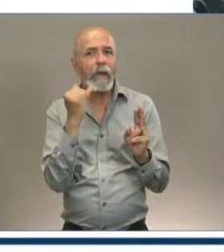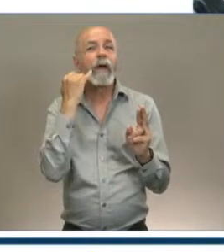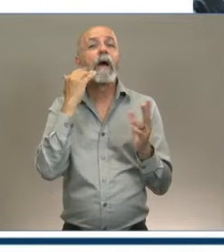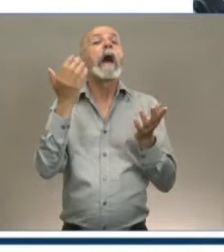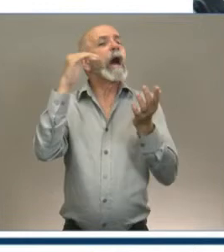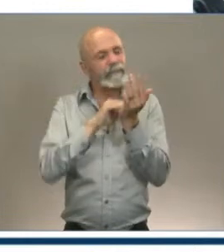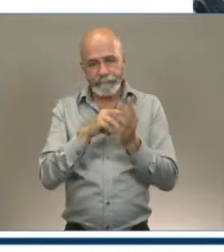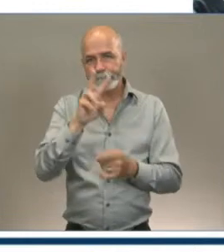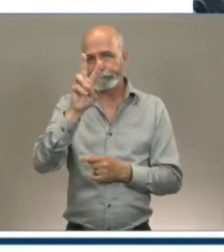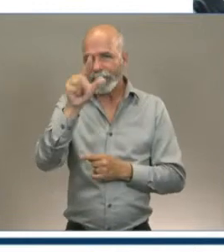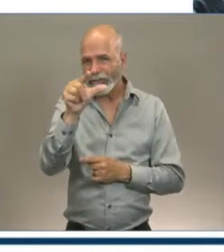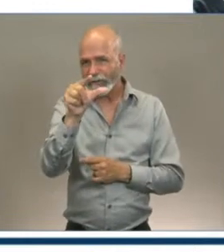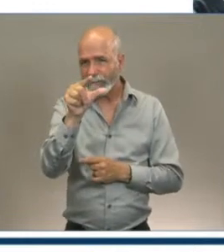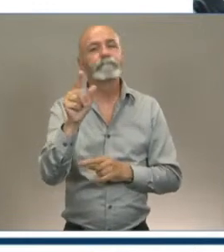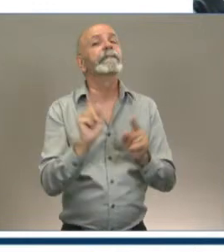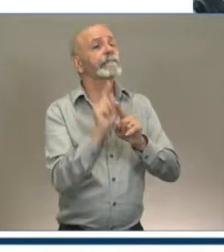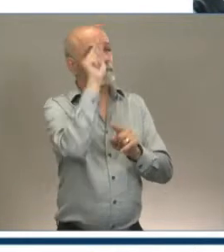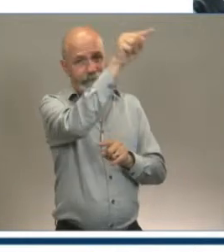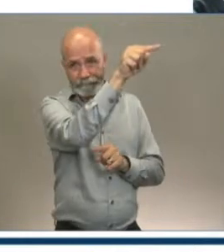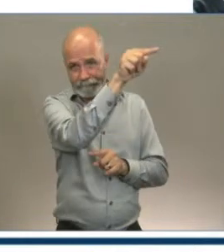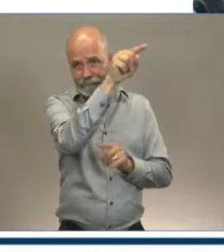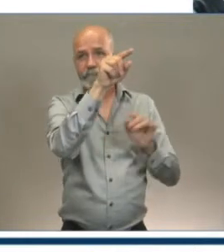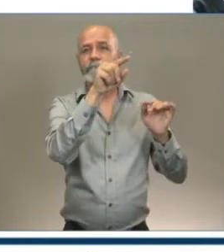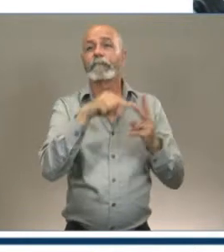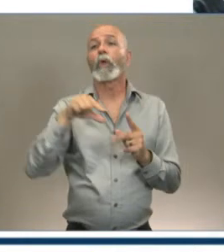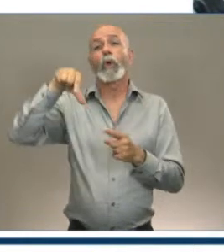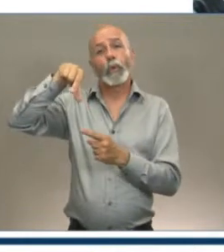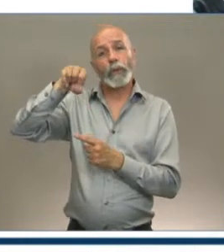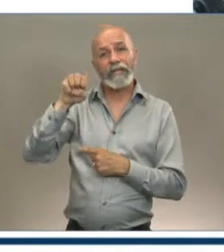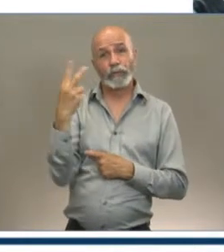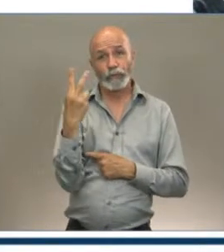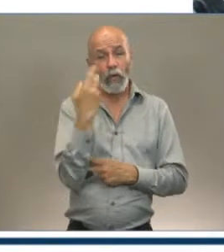of the QE2 and the Dartmouth General in the next few days.